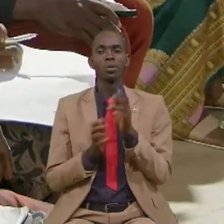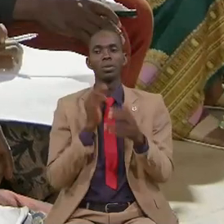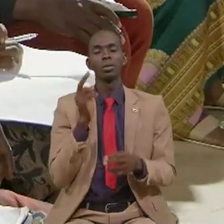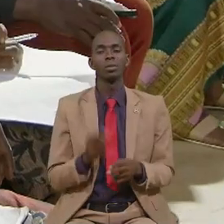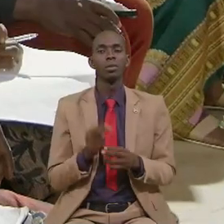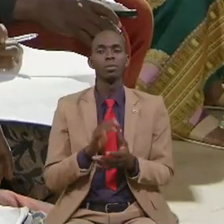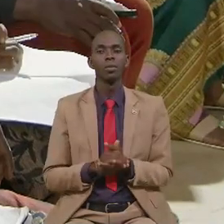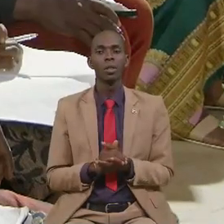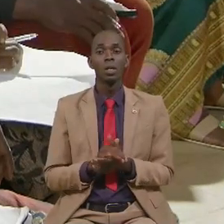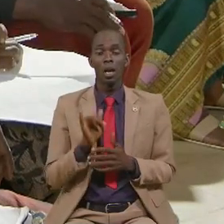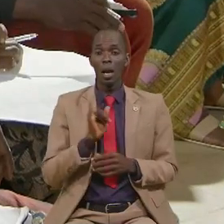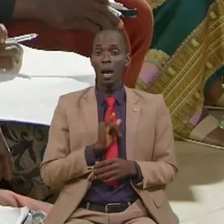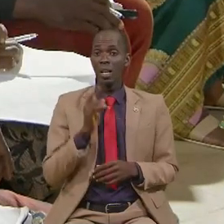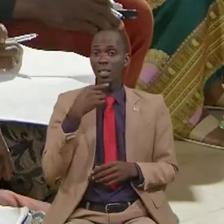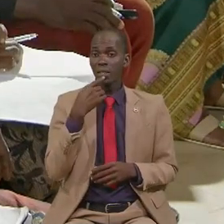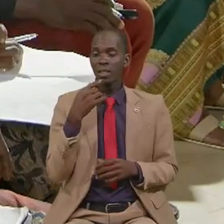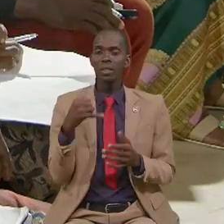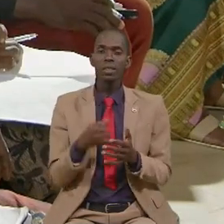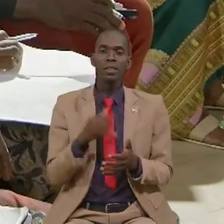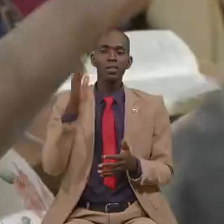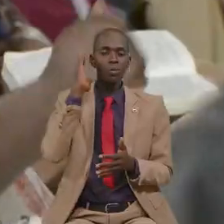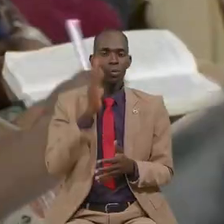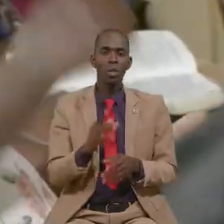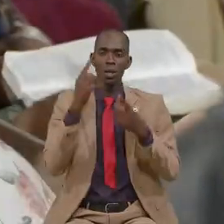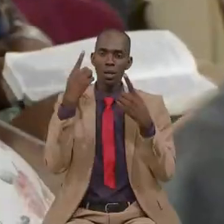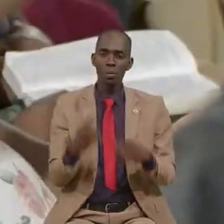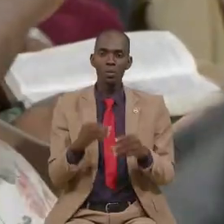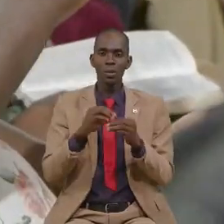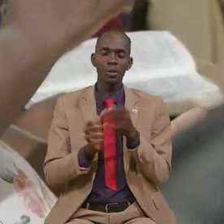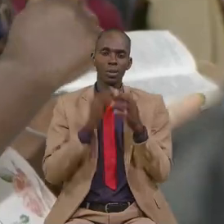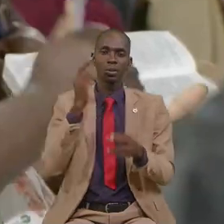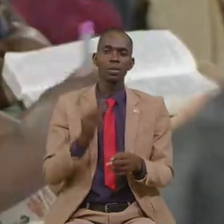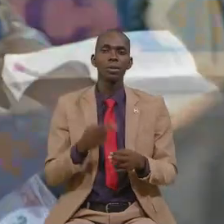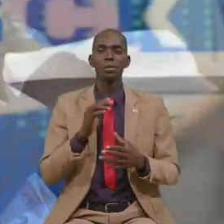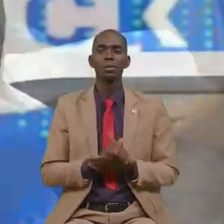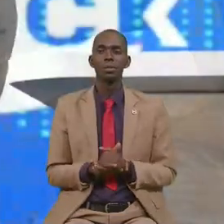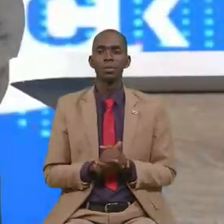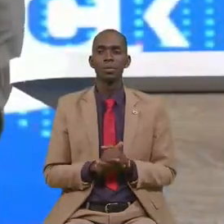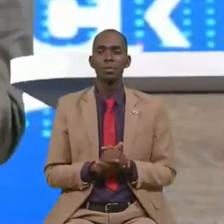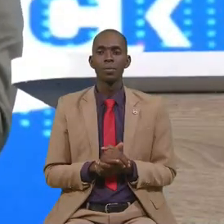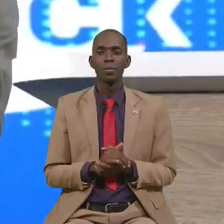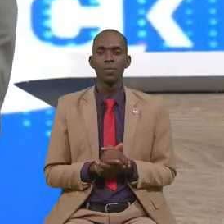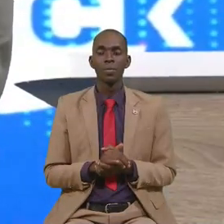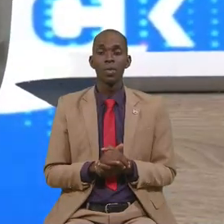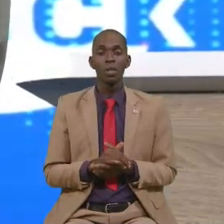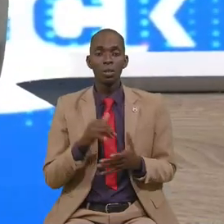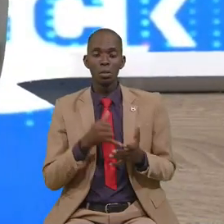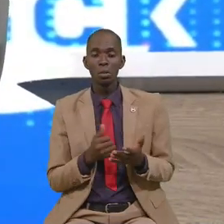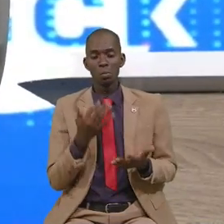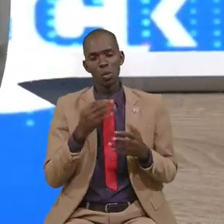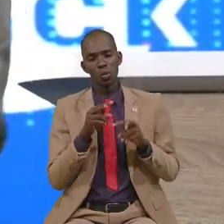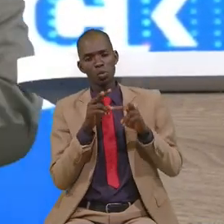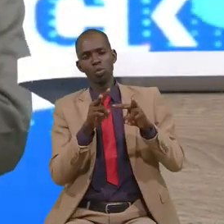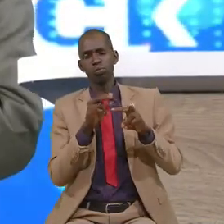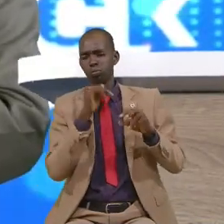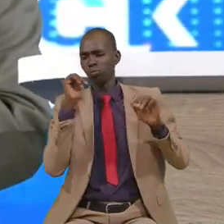I said, it will happen. It looked impossible in my personal